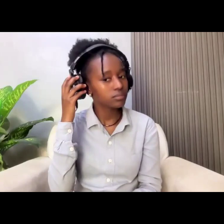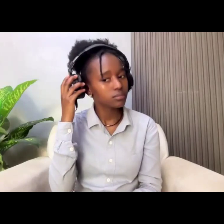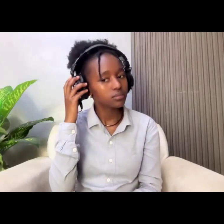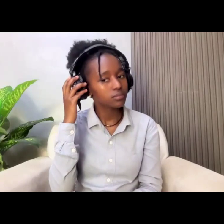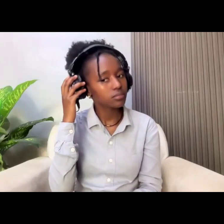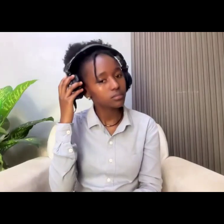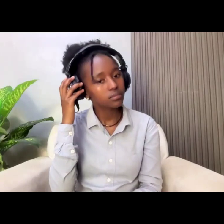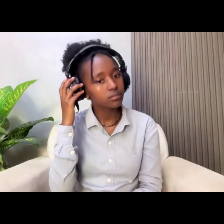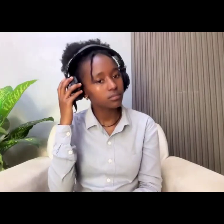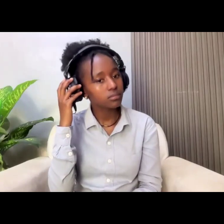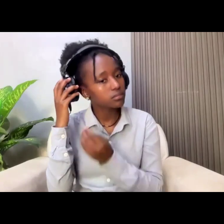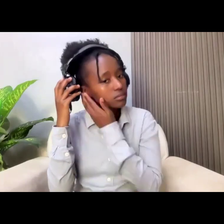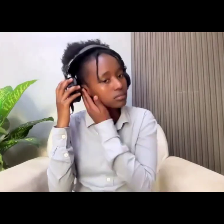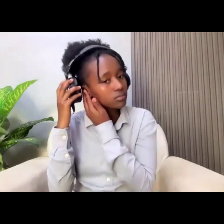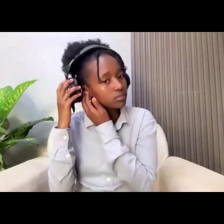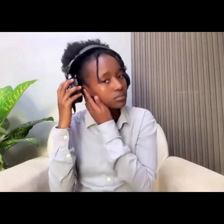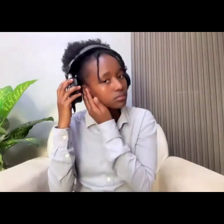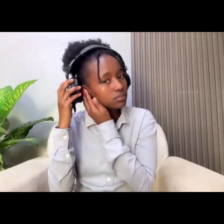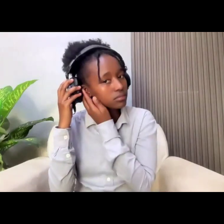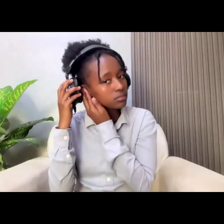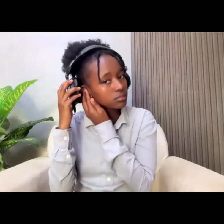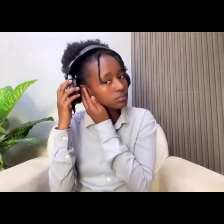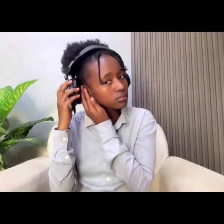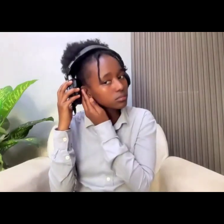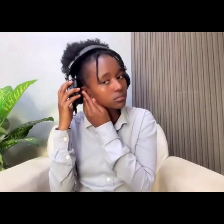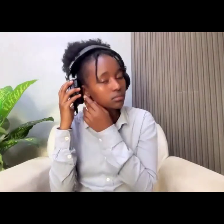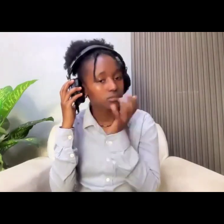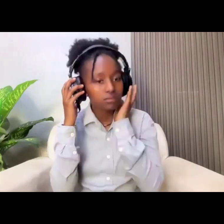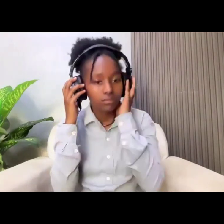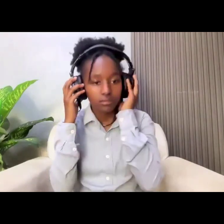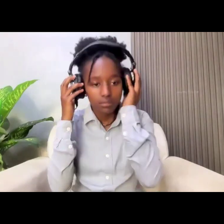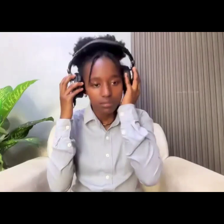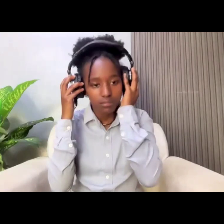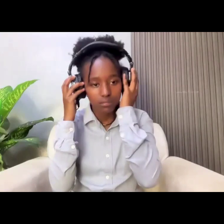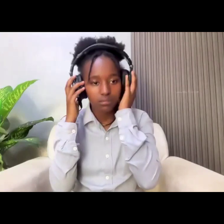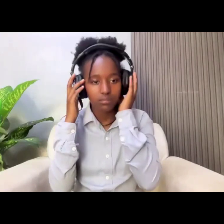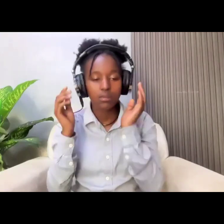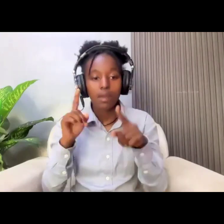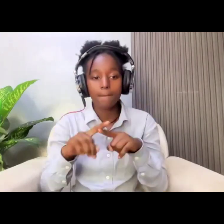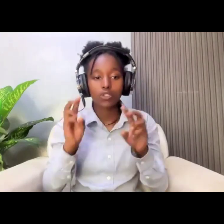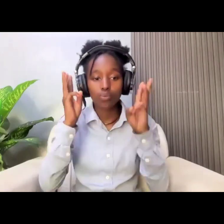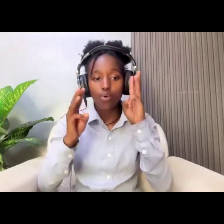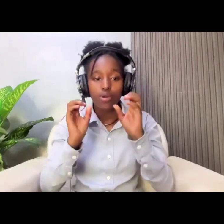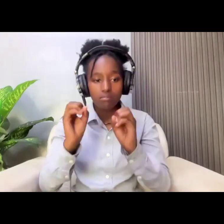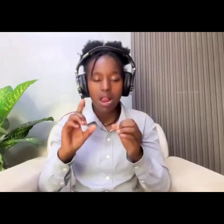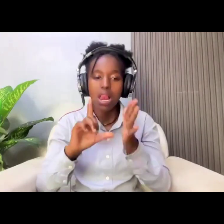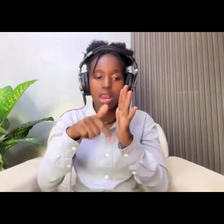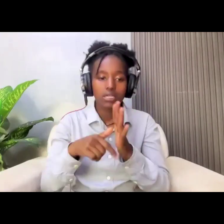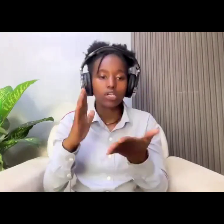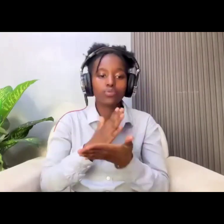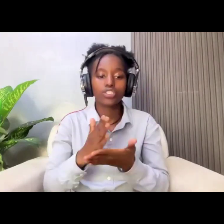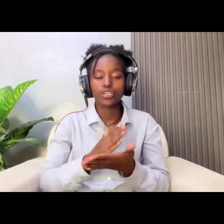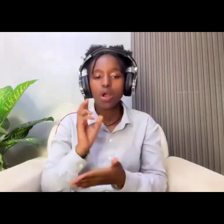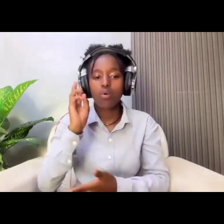and otherwise we'll send it to people. So all I can do is try sharing and see what happens. Okay. So Pardon? this may not work, and apologies